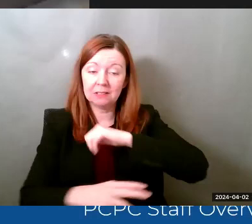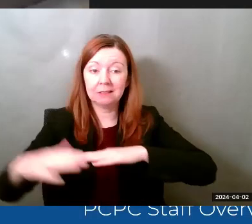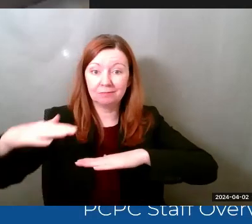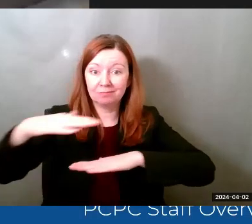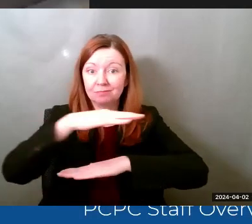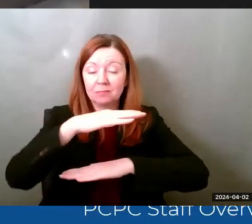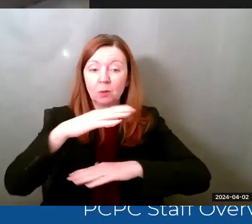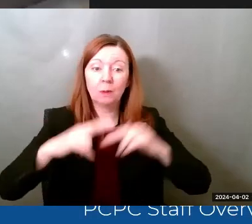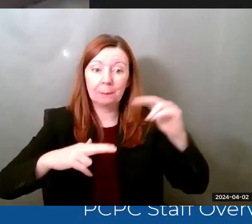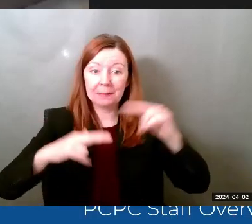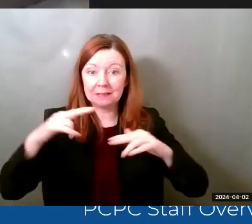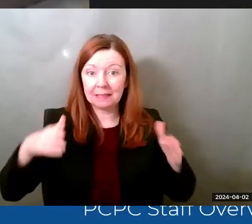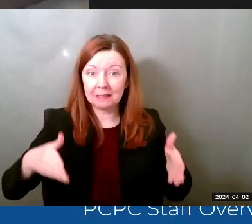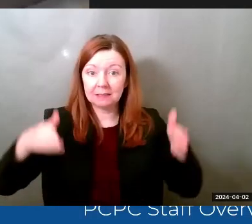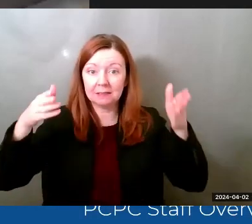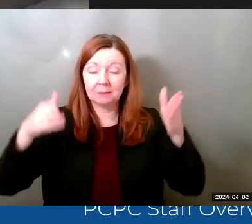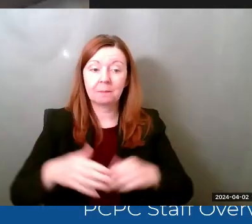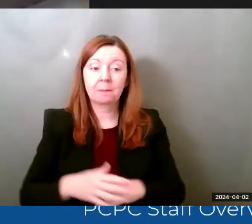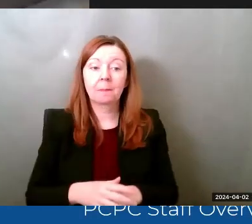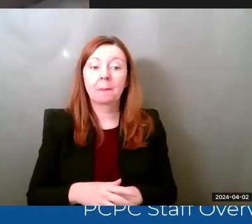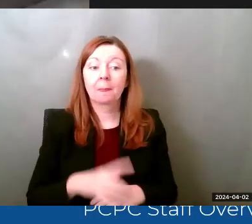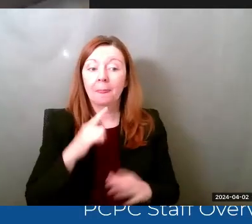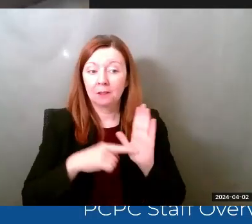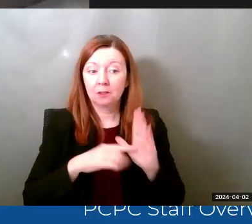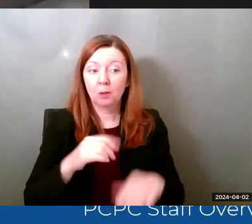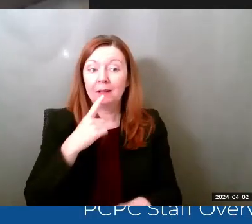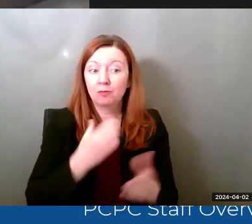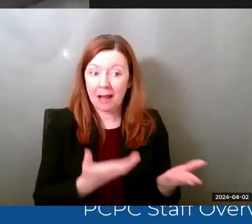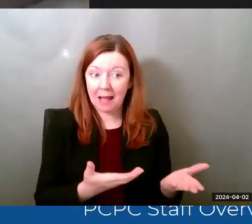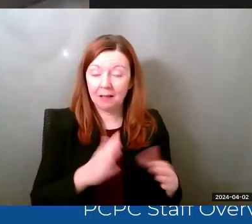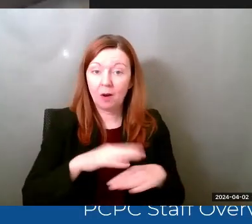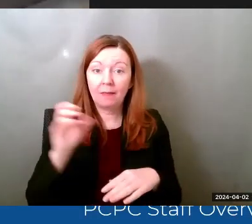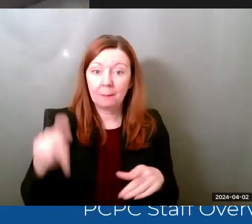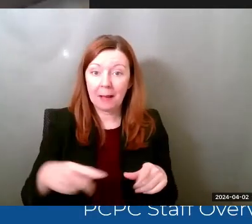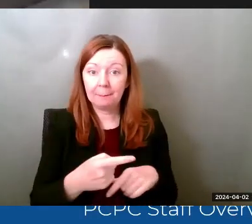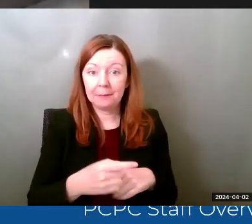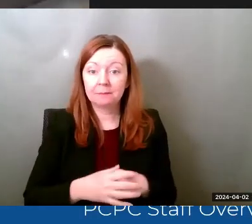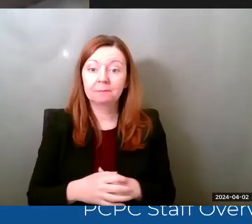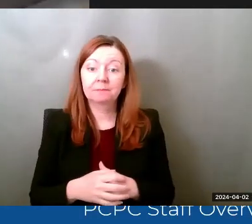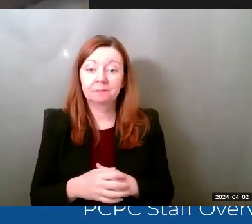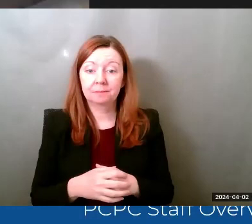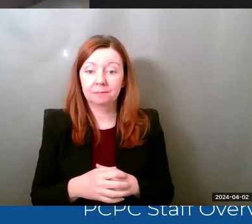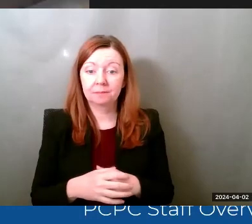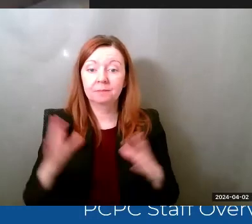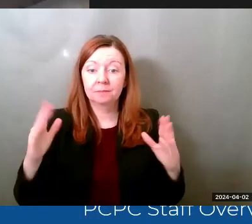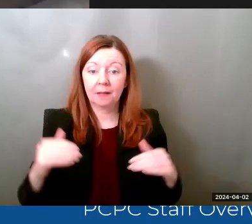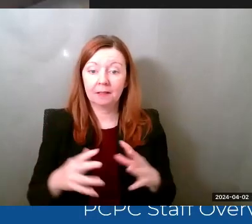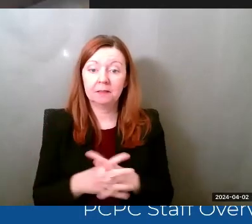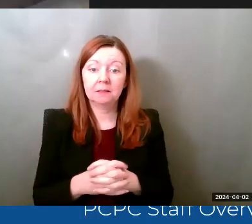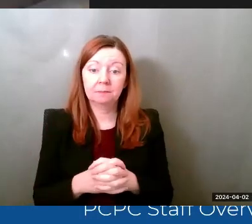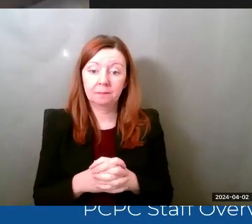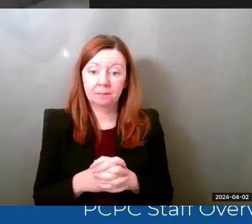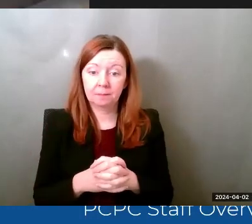or buildings. These are shown in red on the map. Next slide.